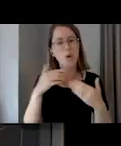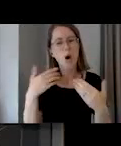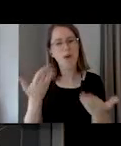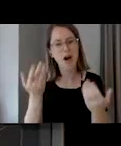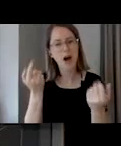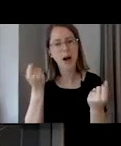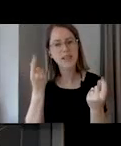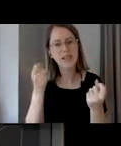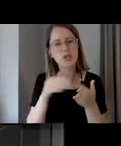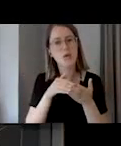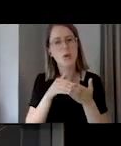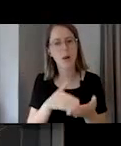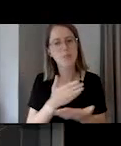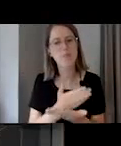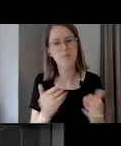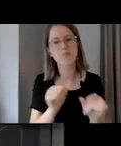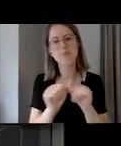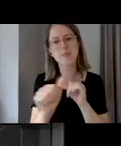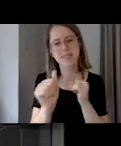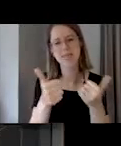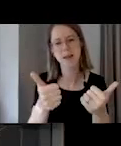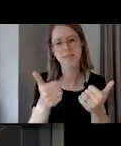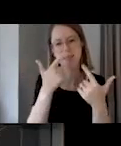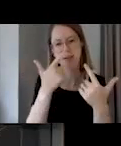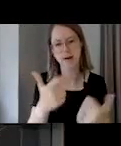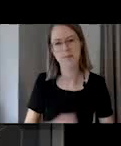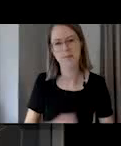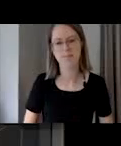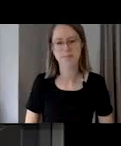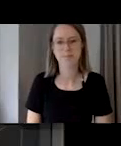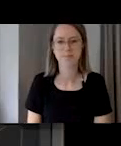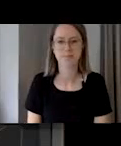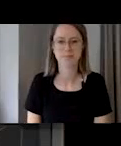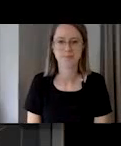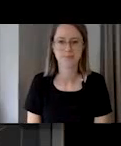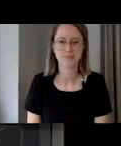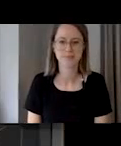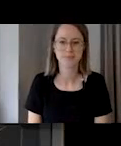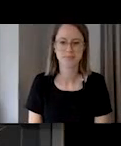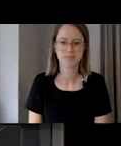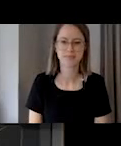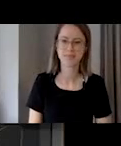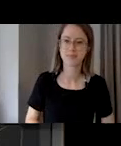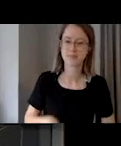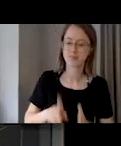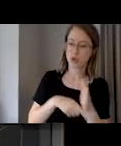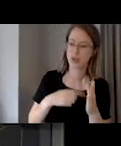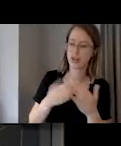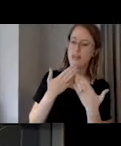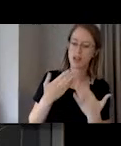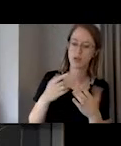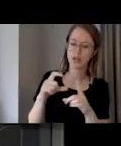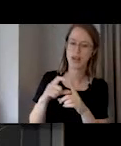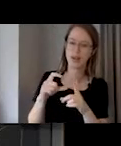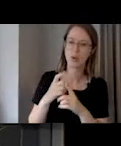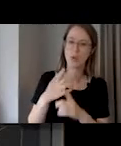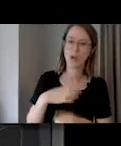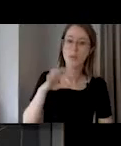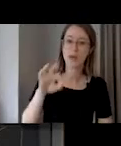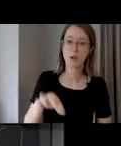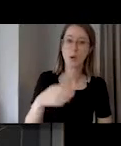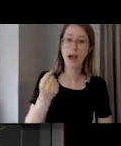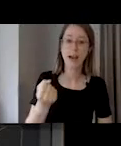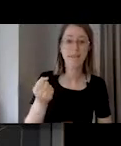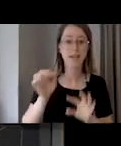to help you out. Best of luck. Thank you so much, David. I just need to mention, we do have some templates